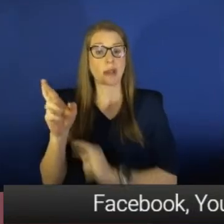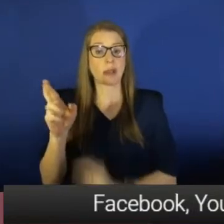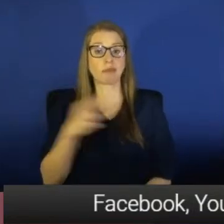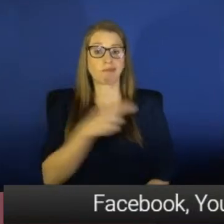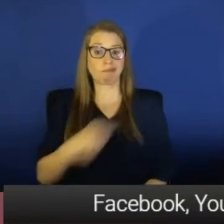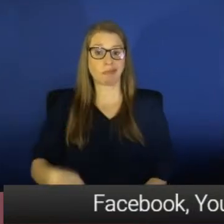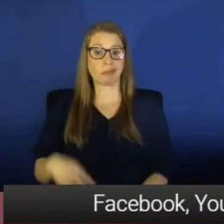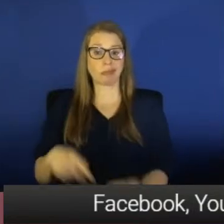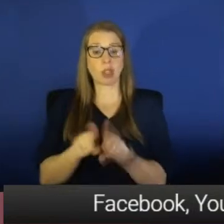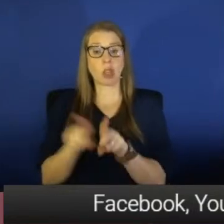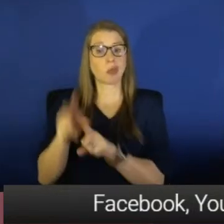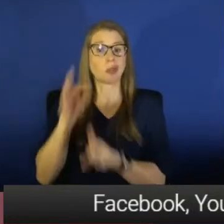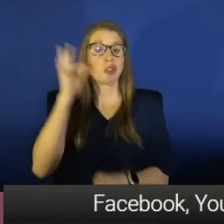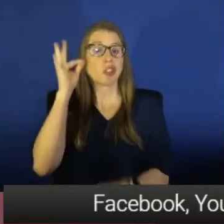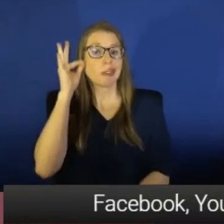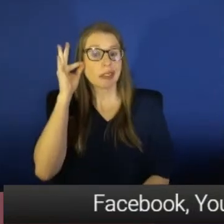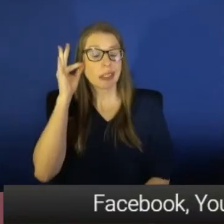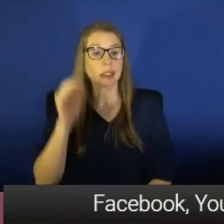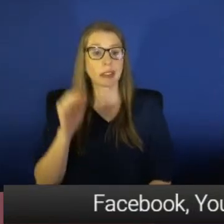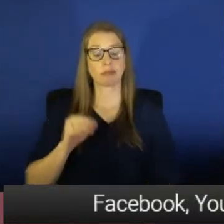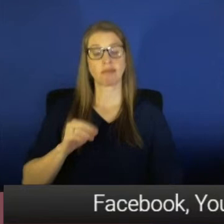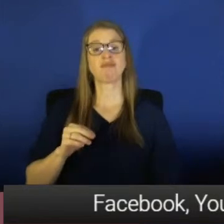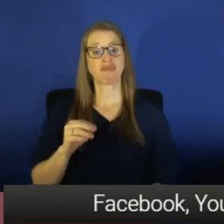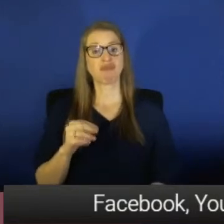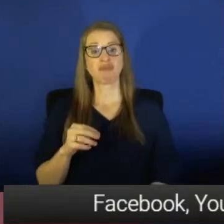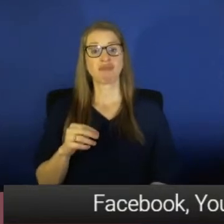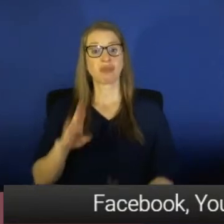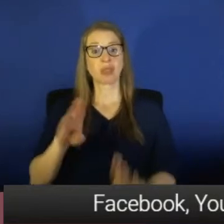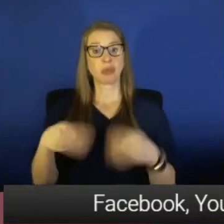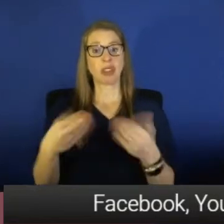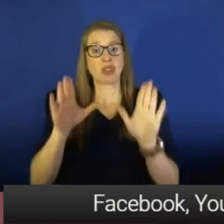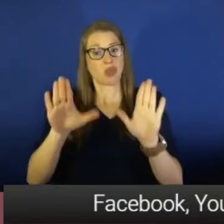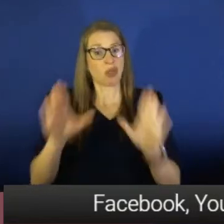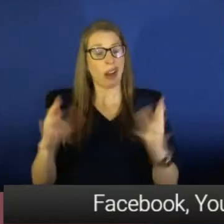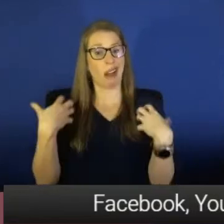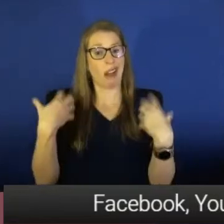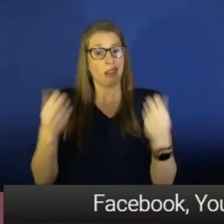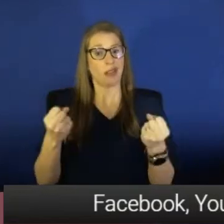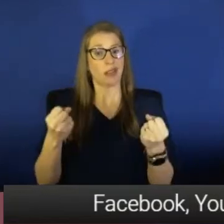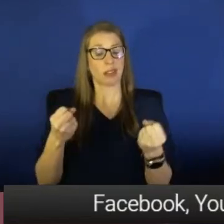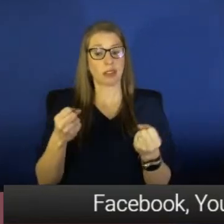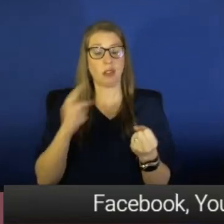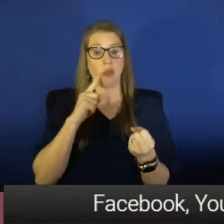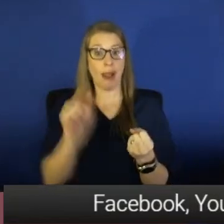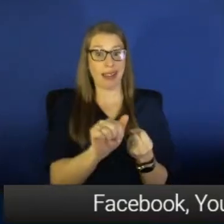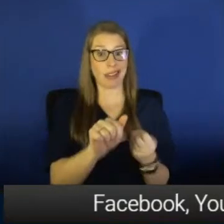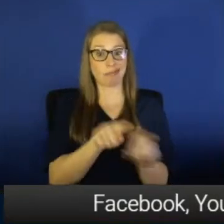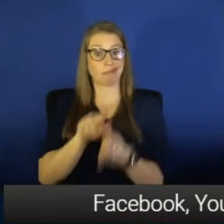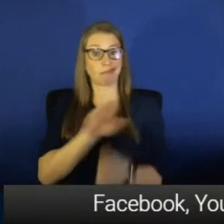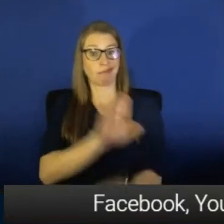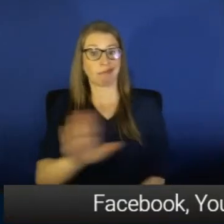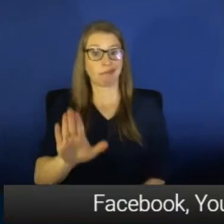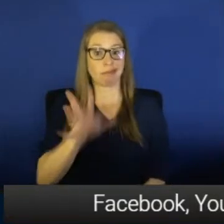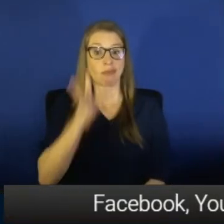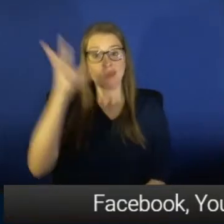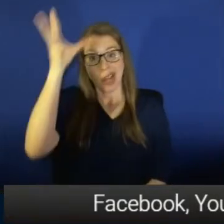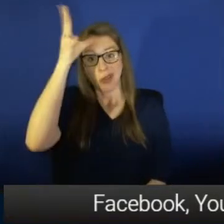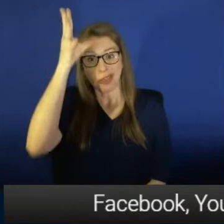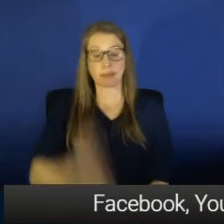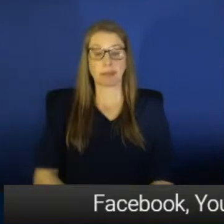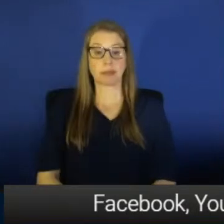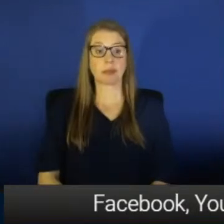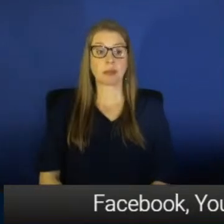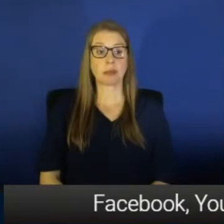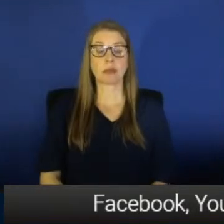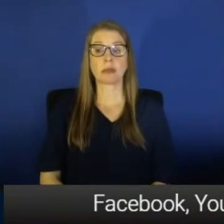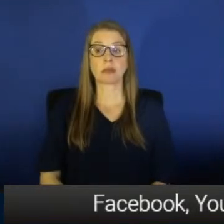really exciting for them as well, and provides great confidence both to the athletes and their parents. Dr. Harrell and Dr. Randall, and Dr. Harrell,